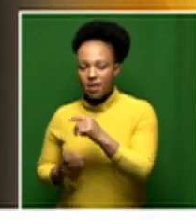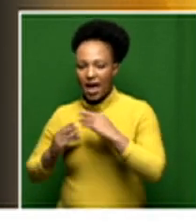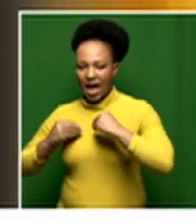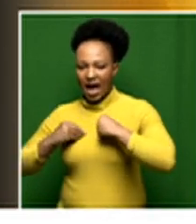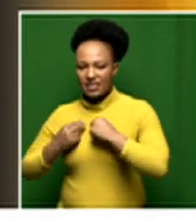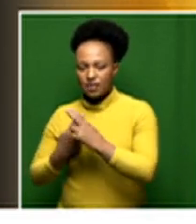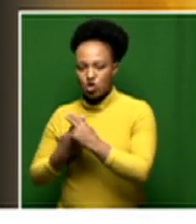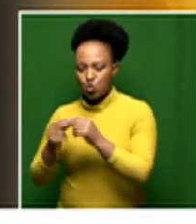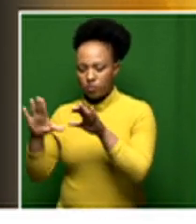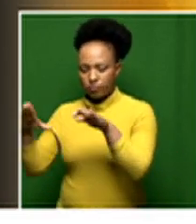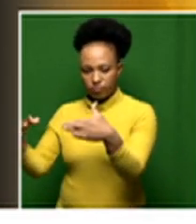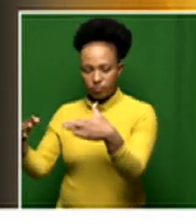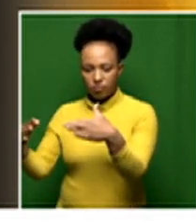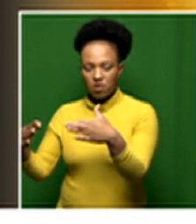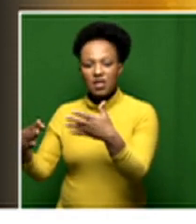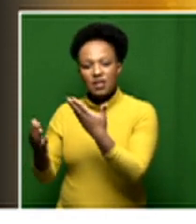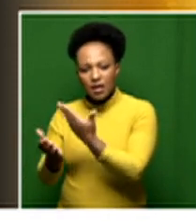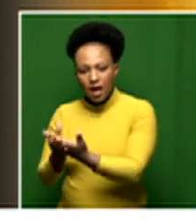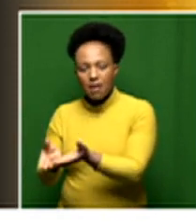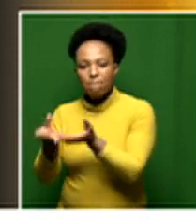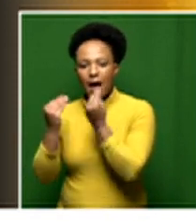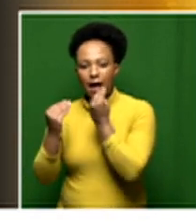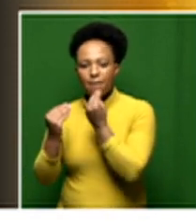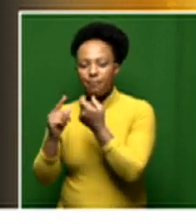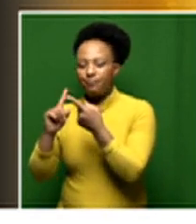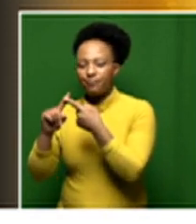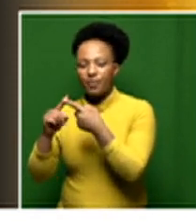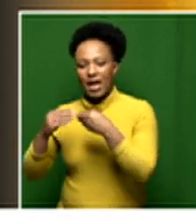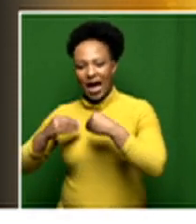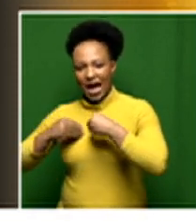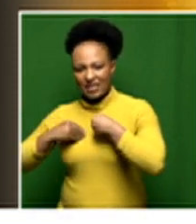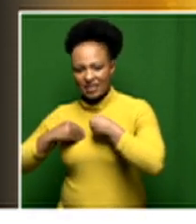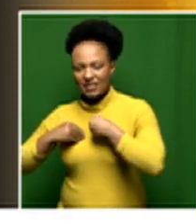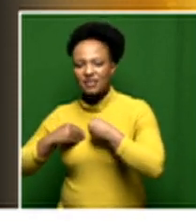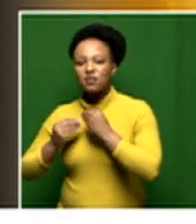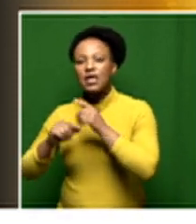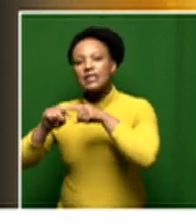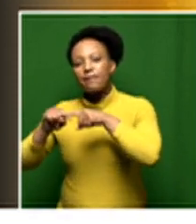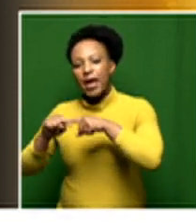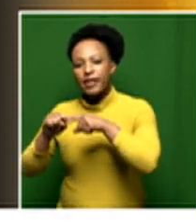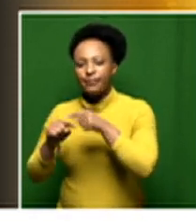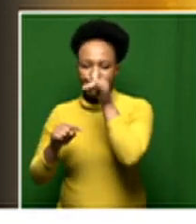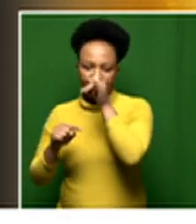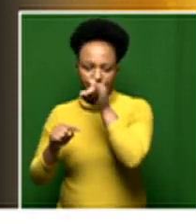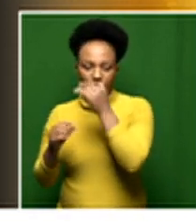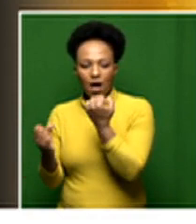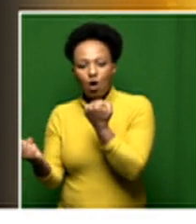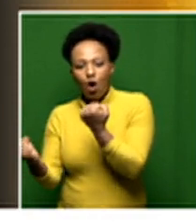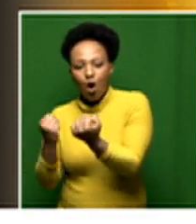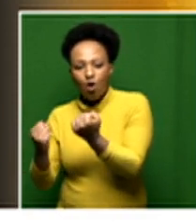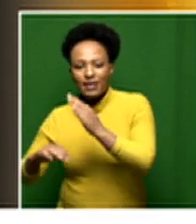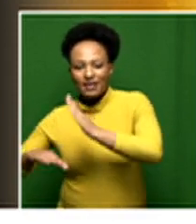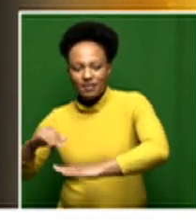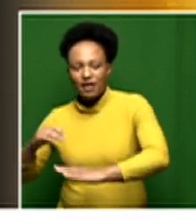essentially recover assets in two ways. The one depends on a criminal case. So if somebody is charged